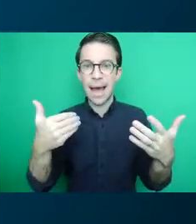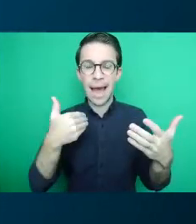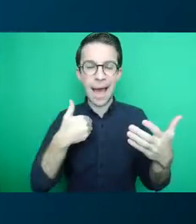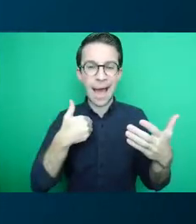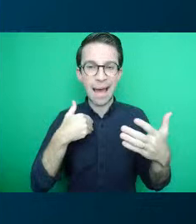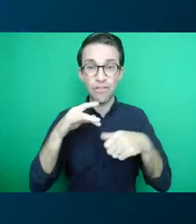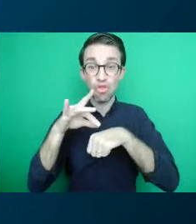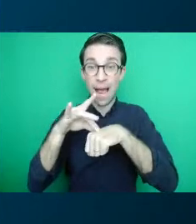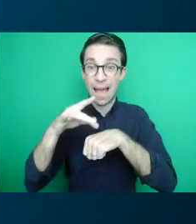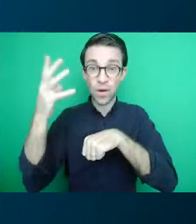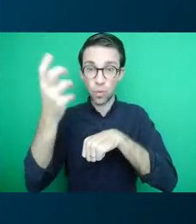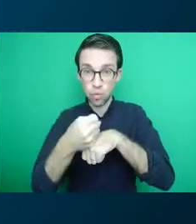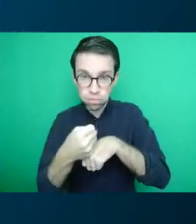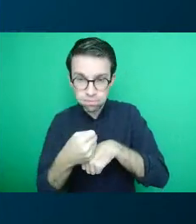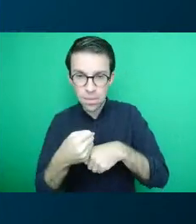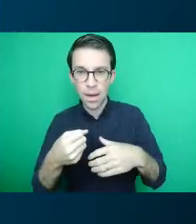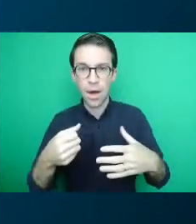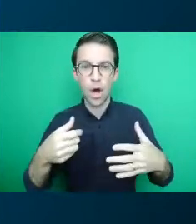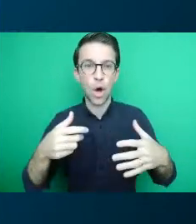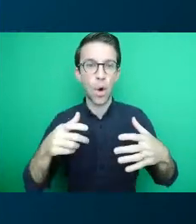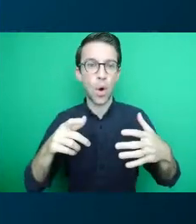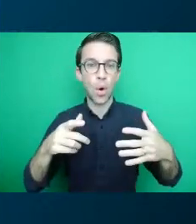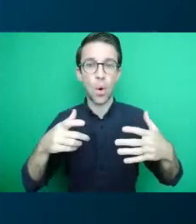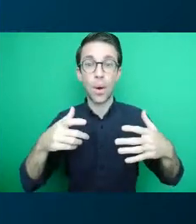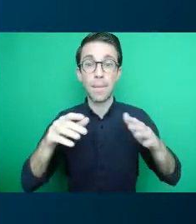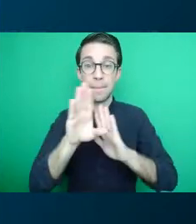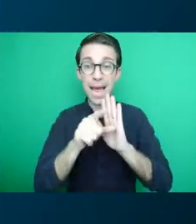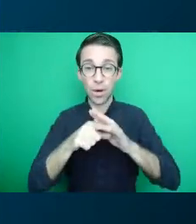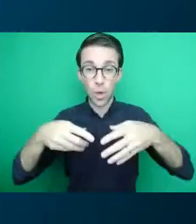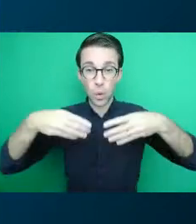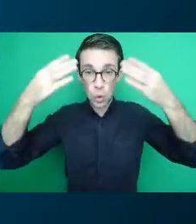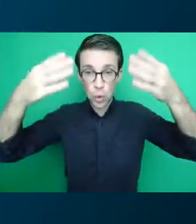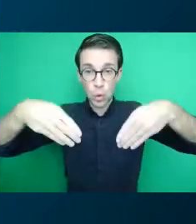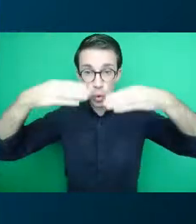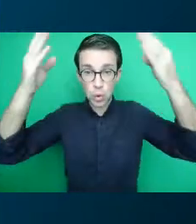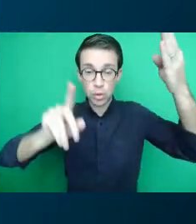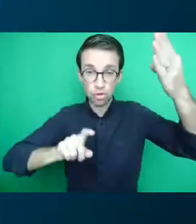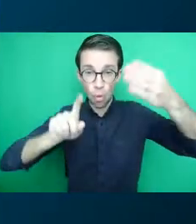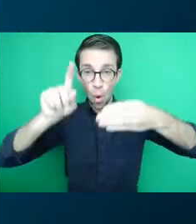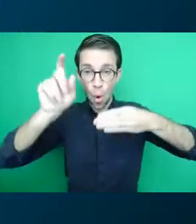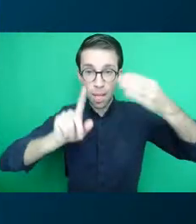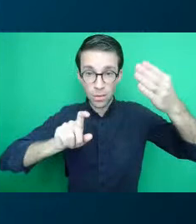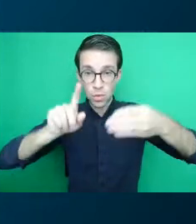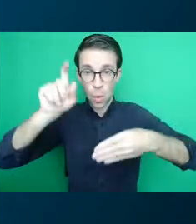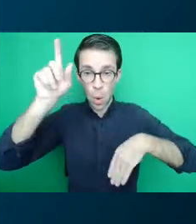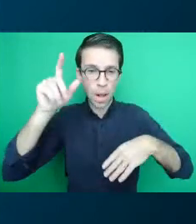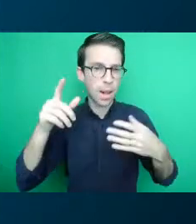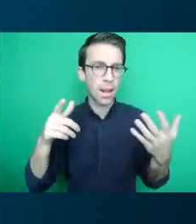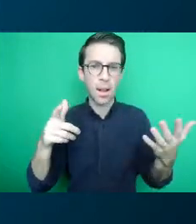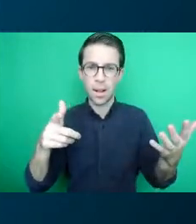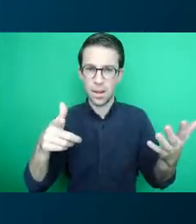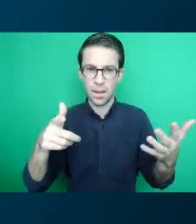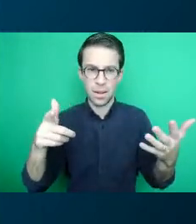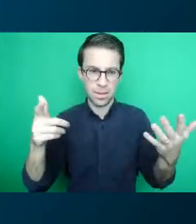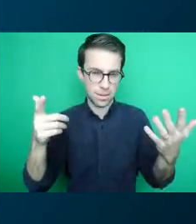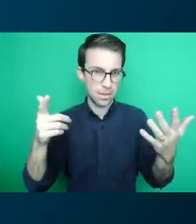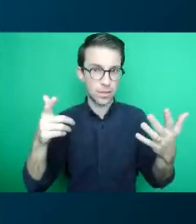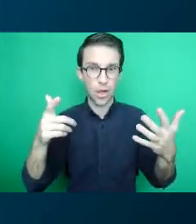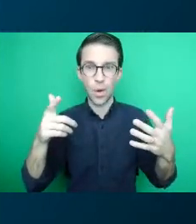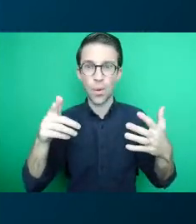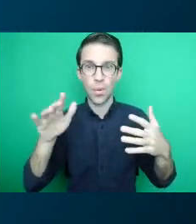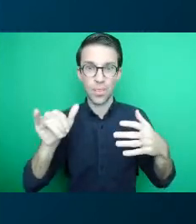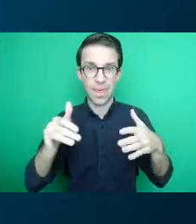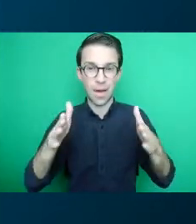and making your characters or items like curve, or including having the screen scroll up